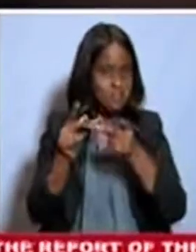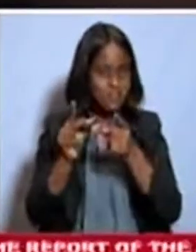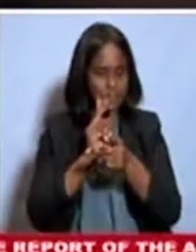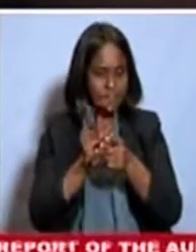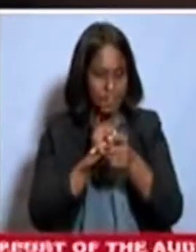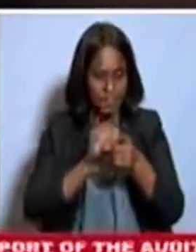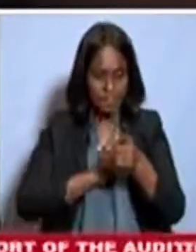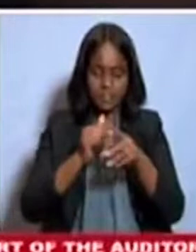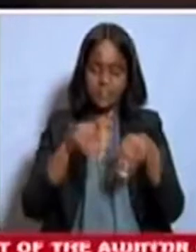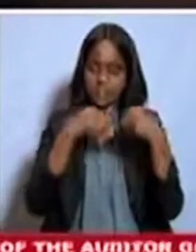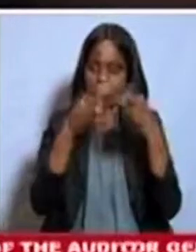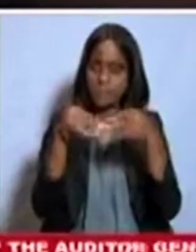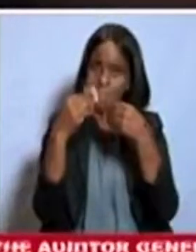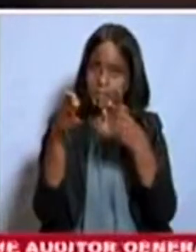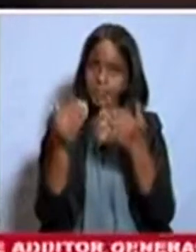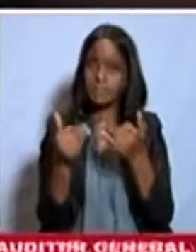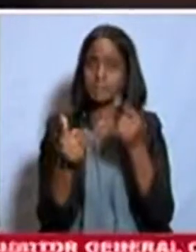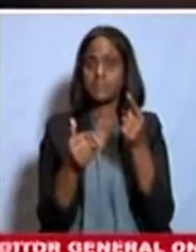we issued